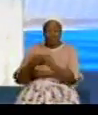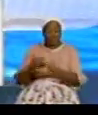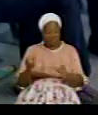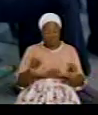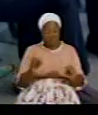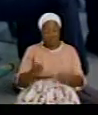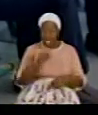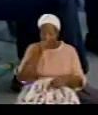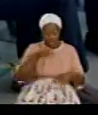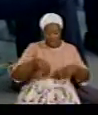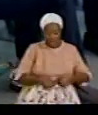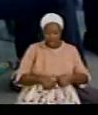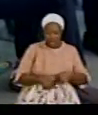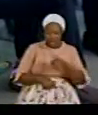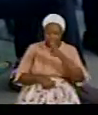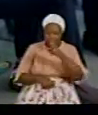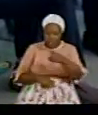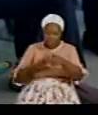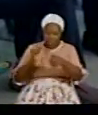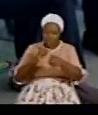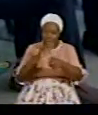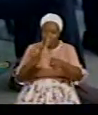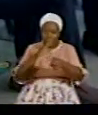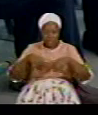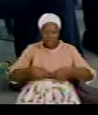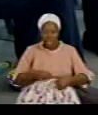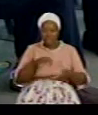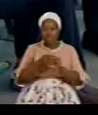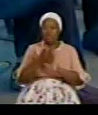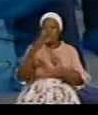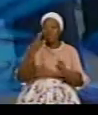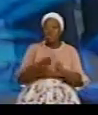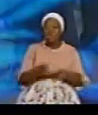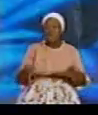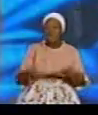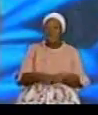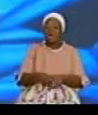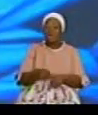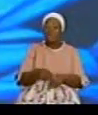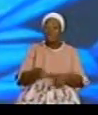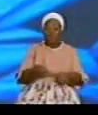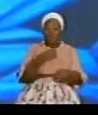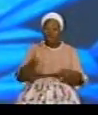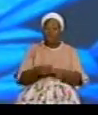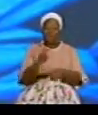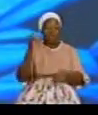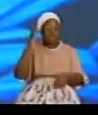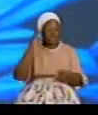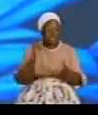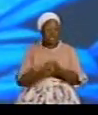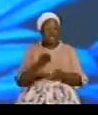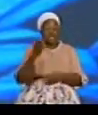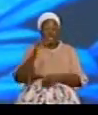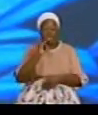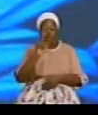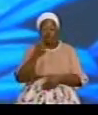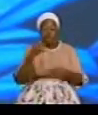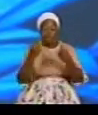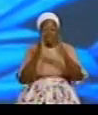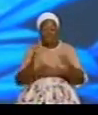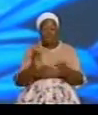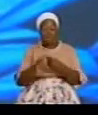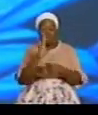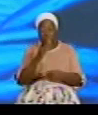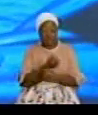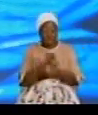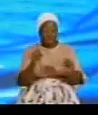tired. As long as there's one sinner to be saved, as long as there is